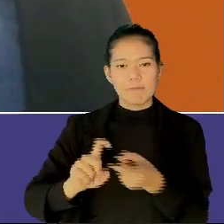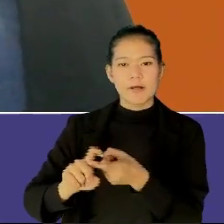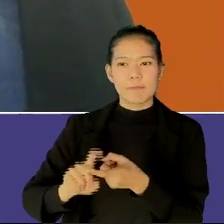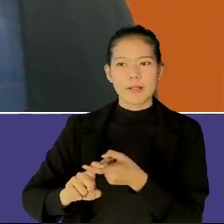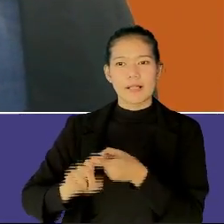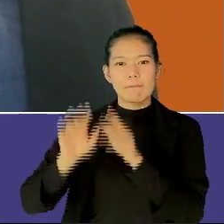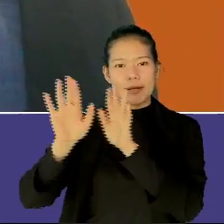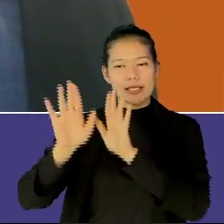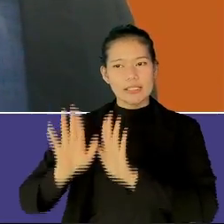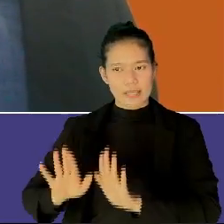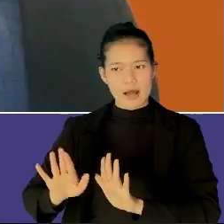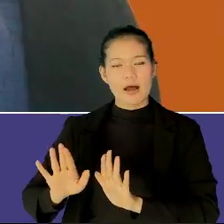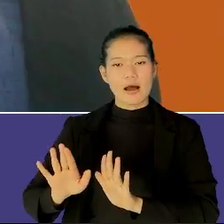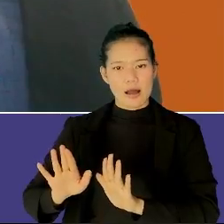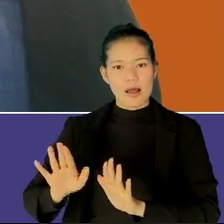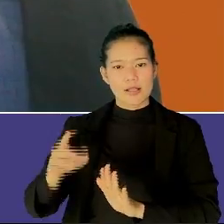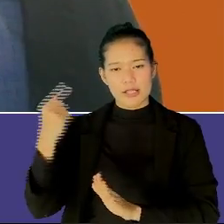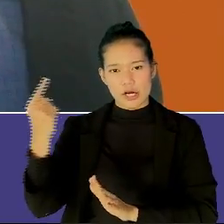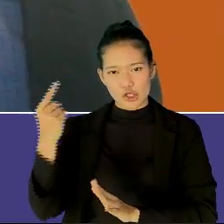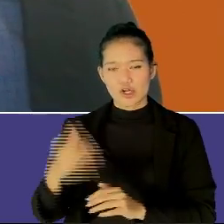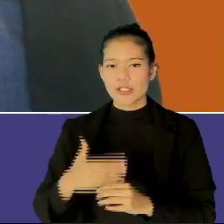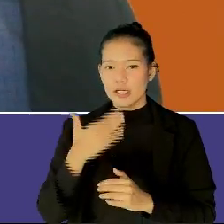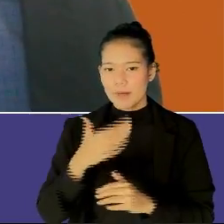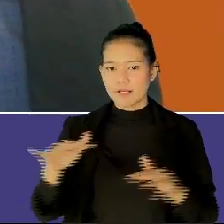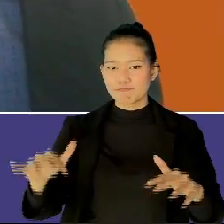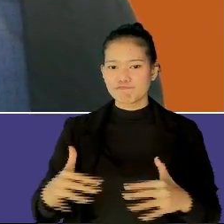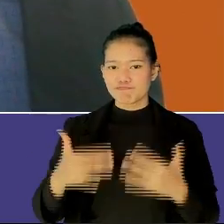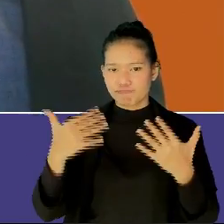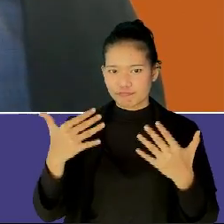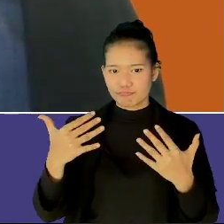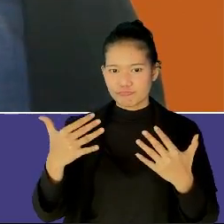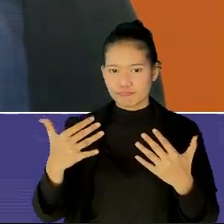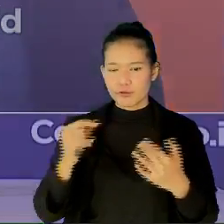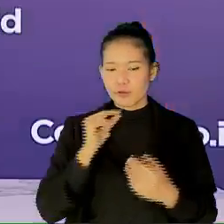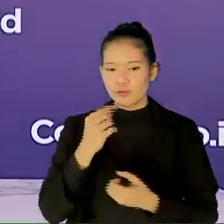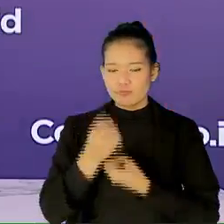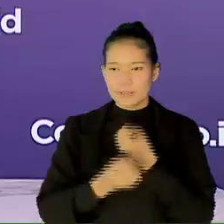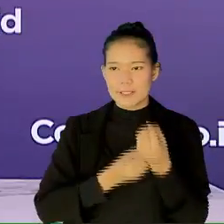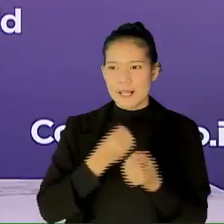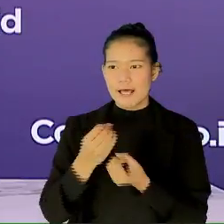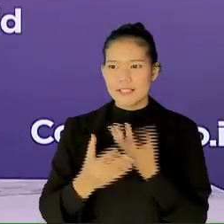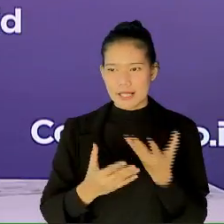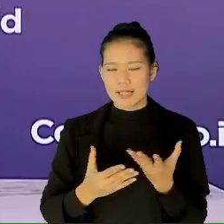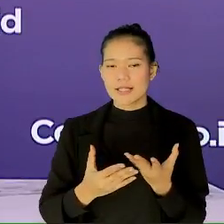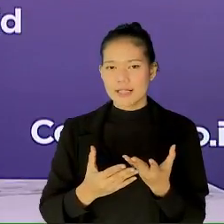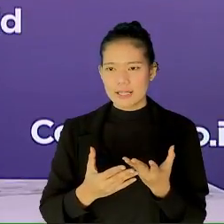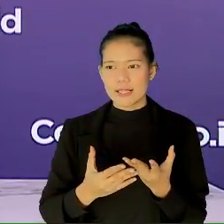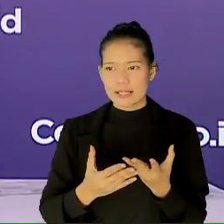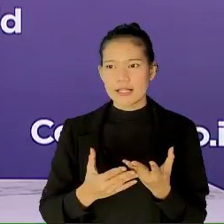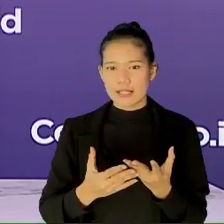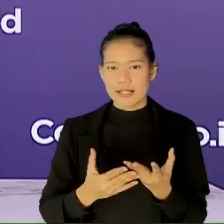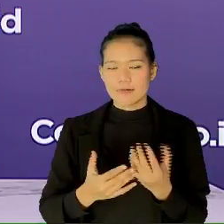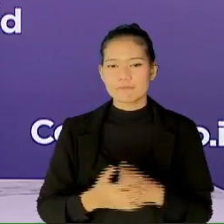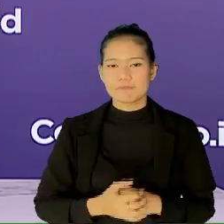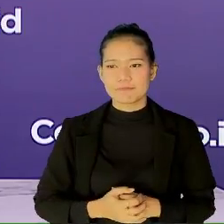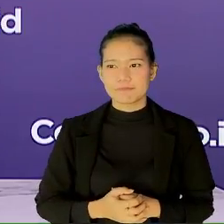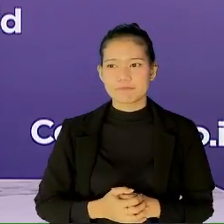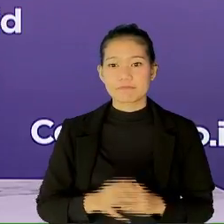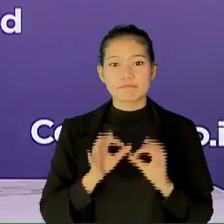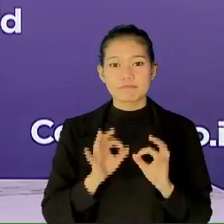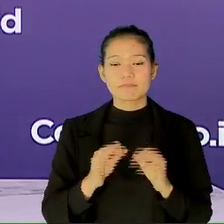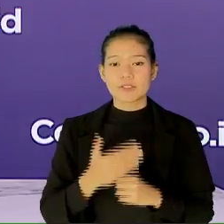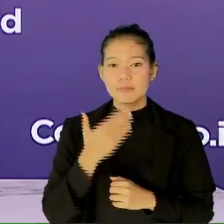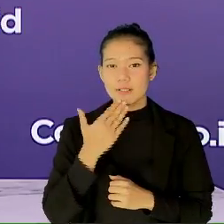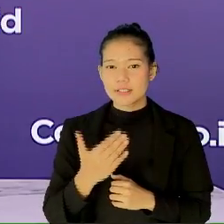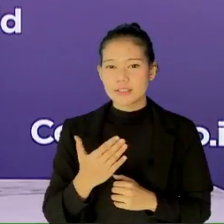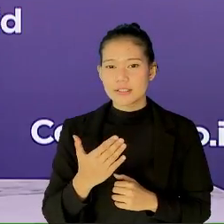foreign media. Thank you for your attention. I hope all of the explanations answer what you want to need. Okay,